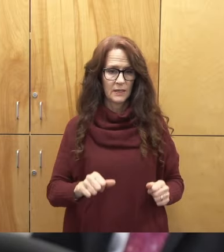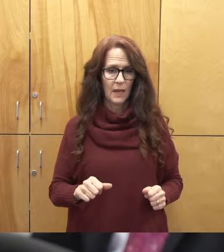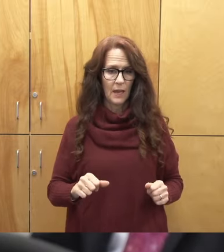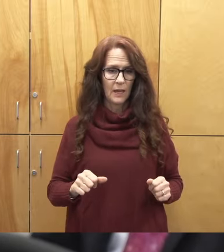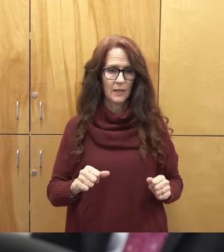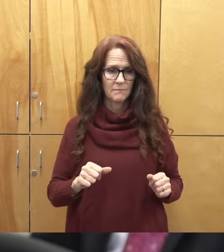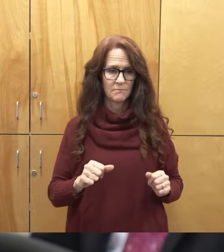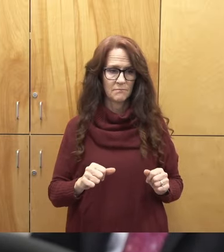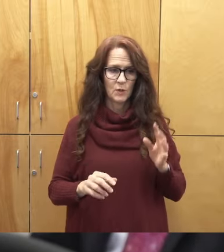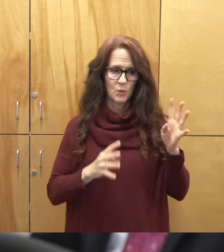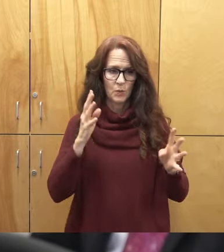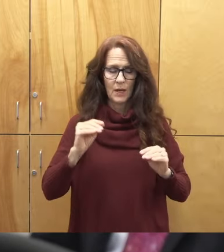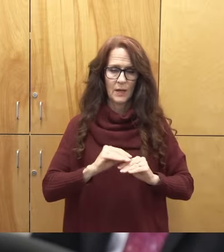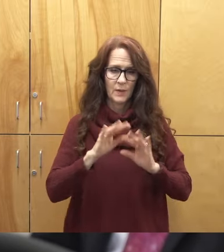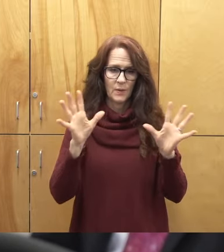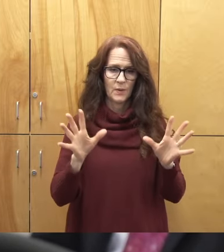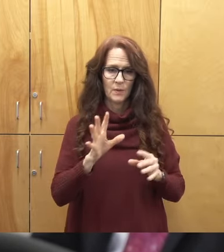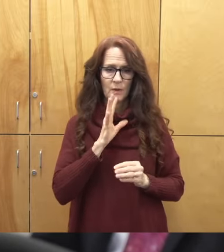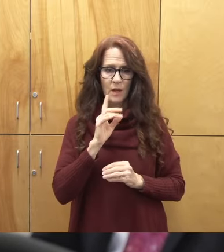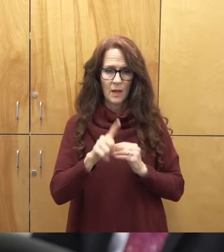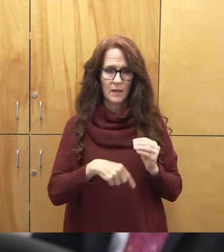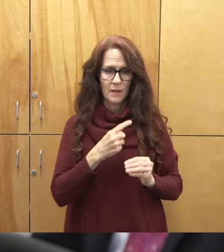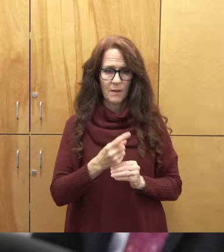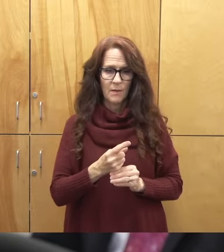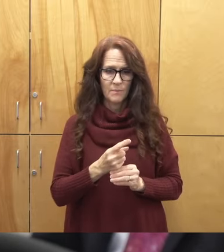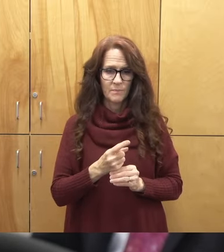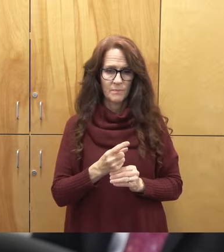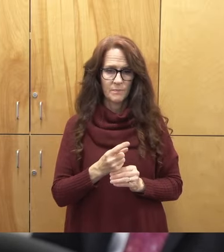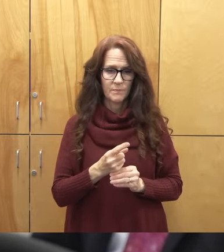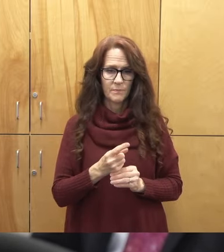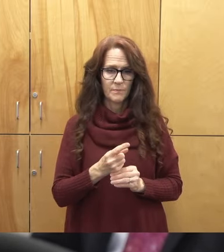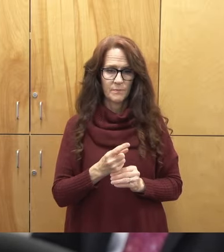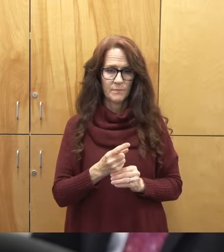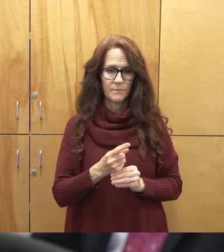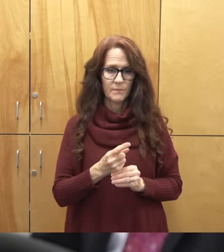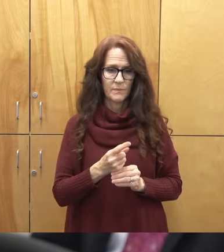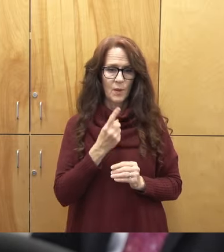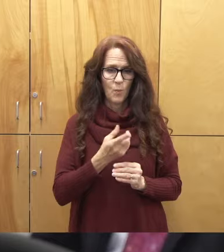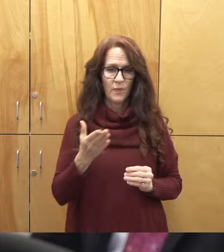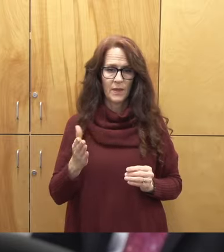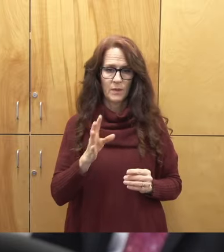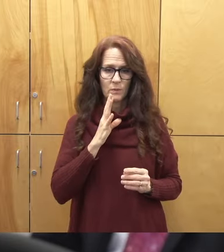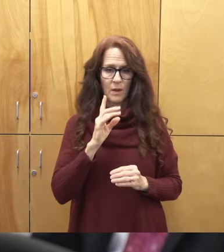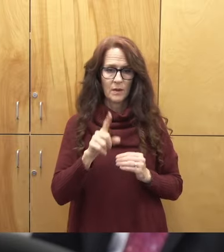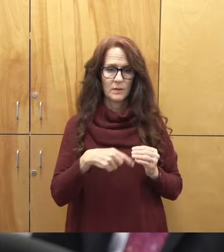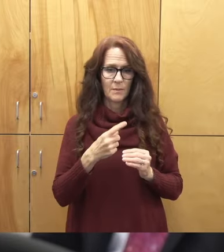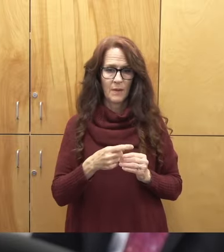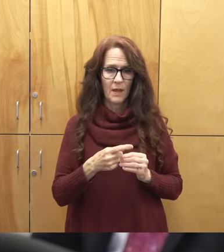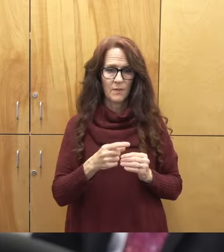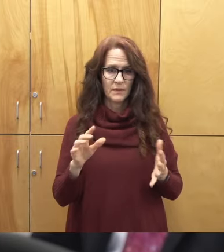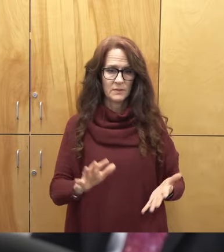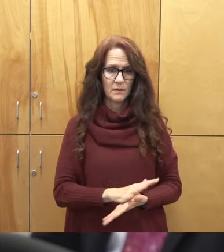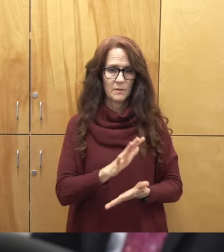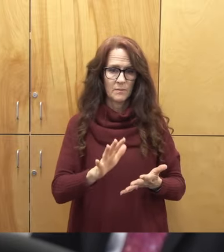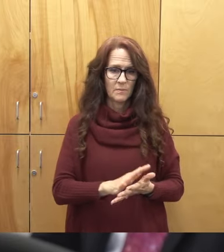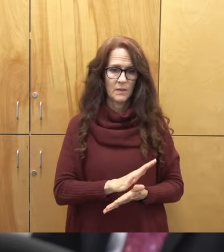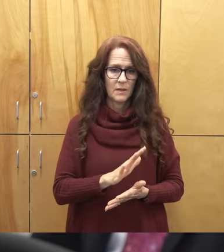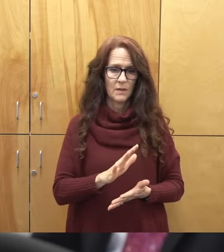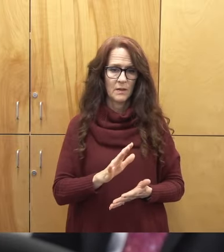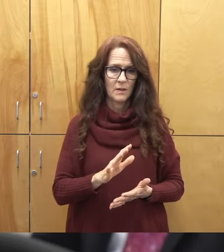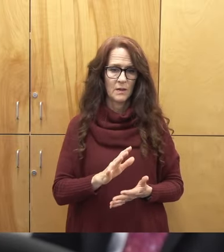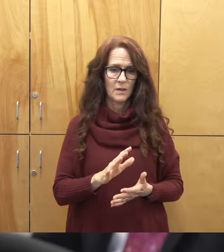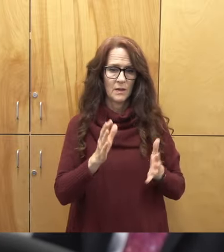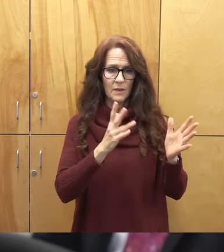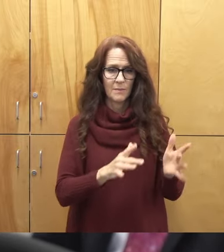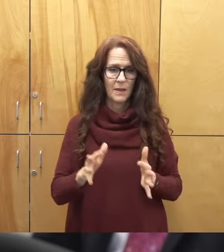clarity so that when we are talking about one thing, we are talking about this document, we're talking about